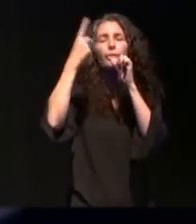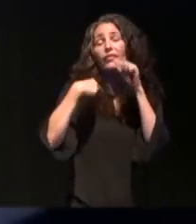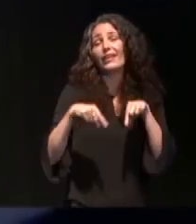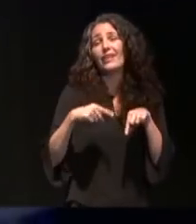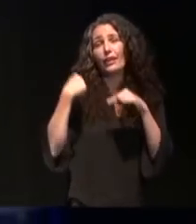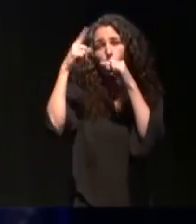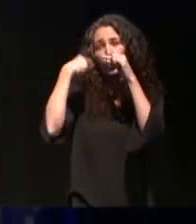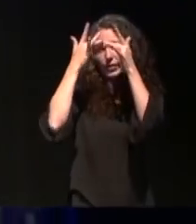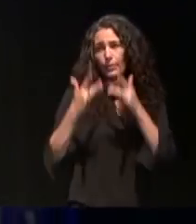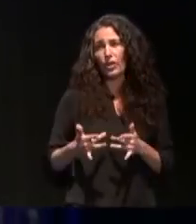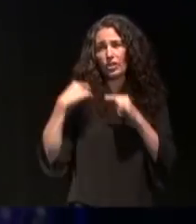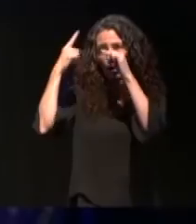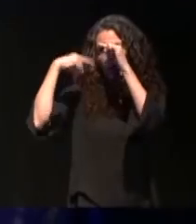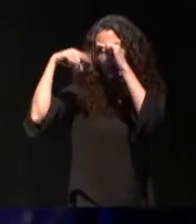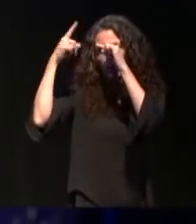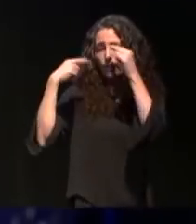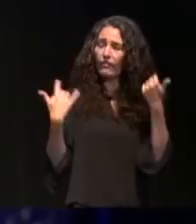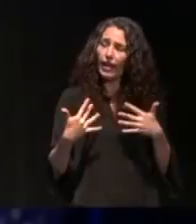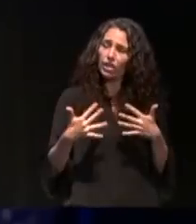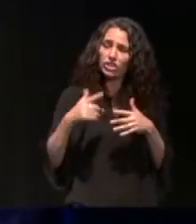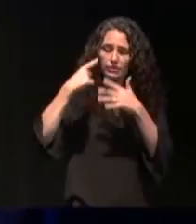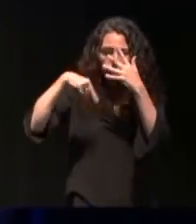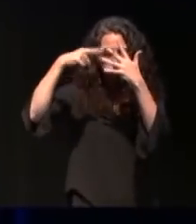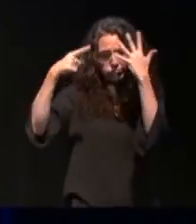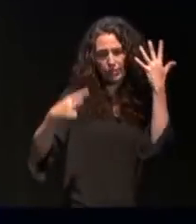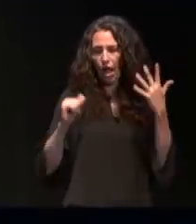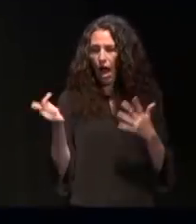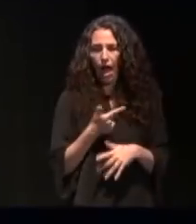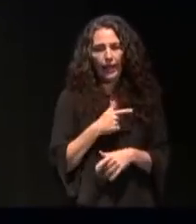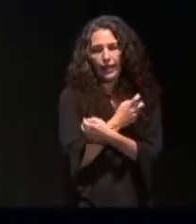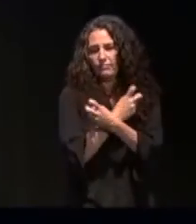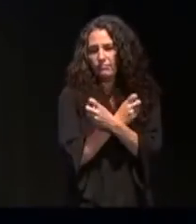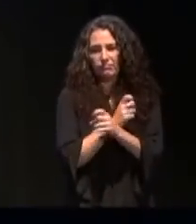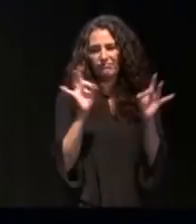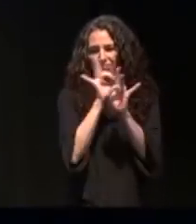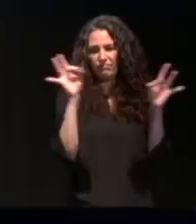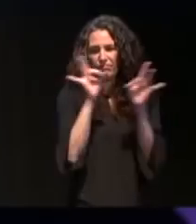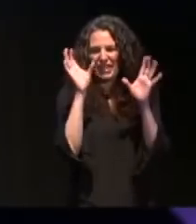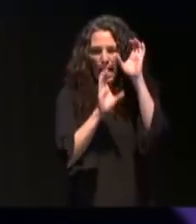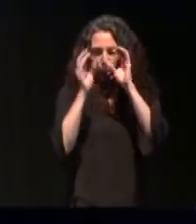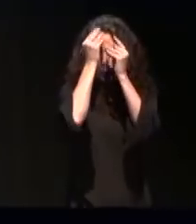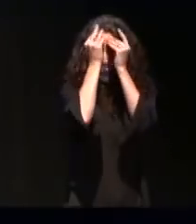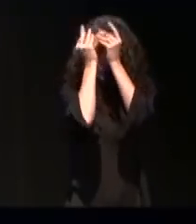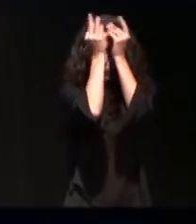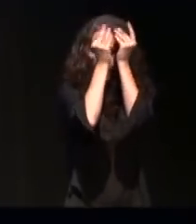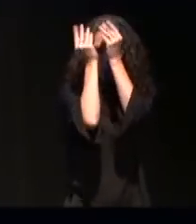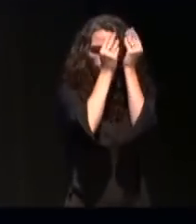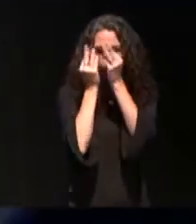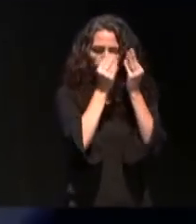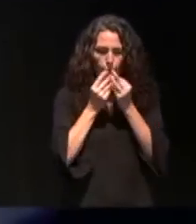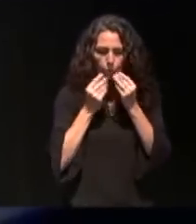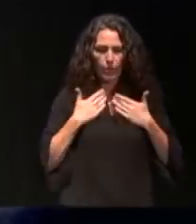of depression, a loop of anxiousness, a loop of pouring toxic chemicals in our body temple, thus no